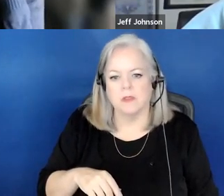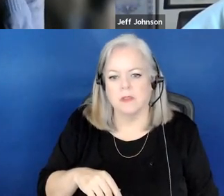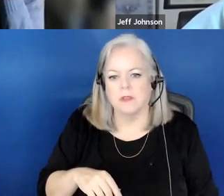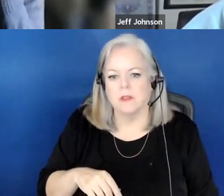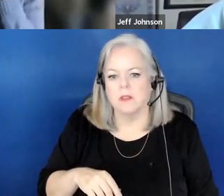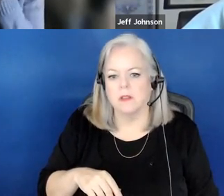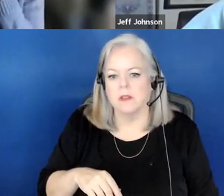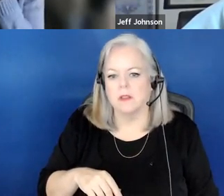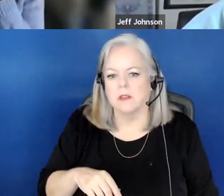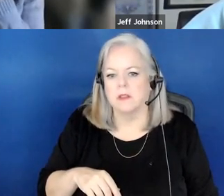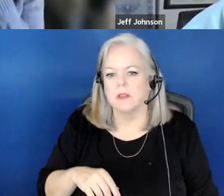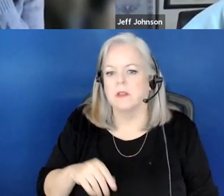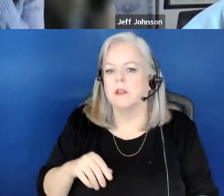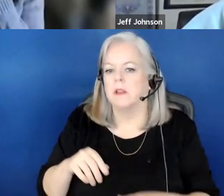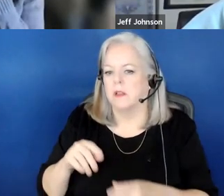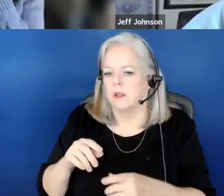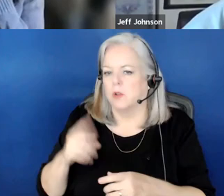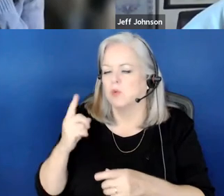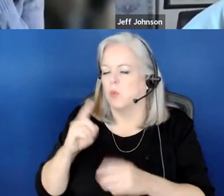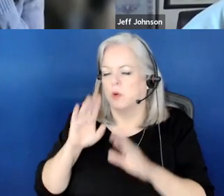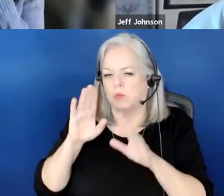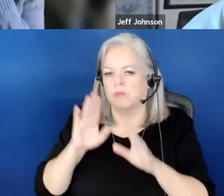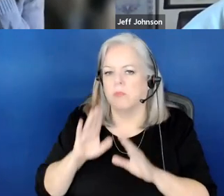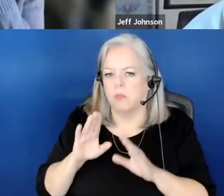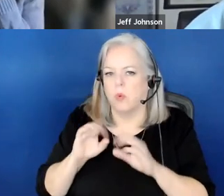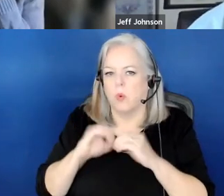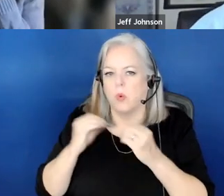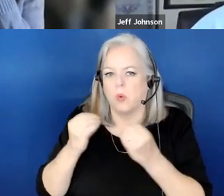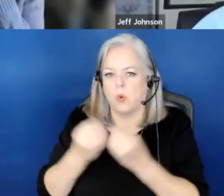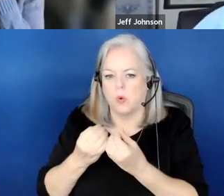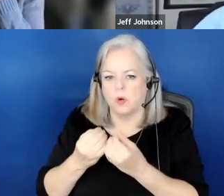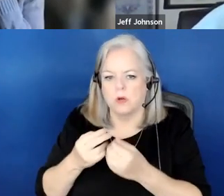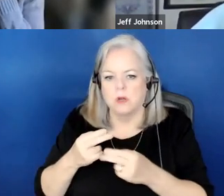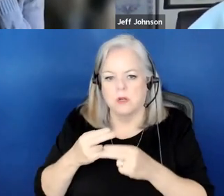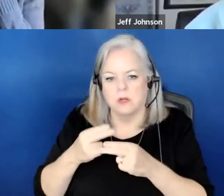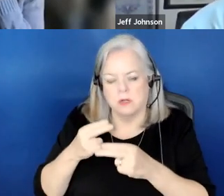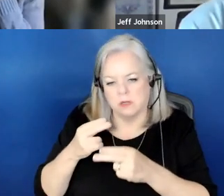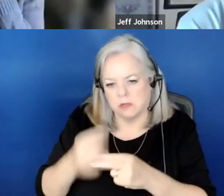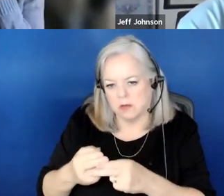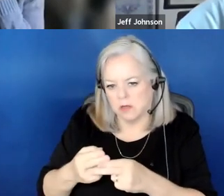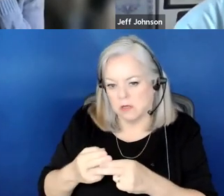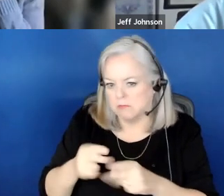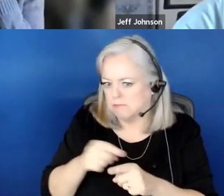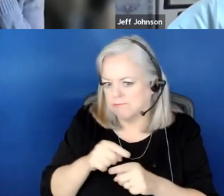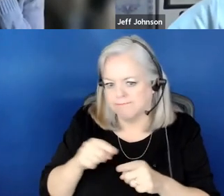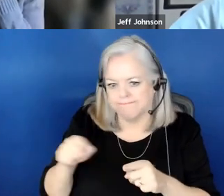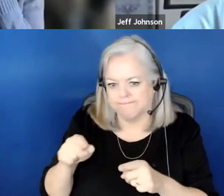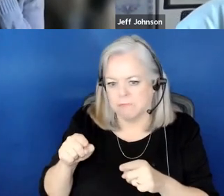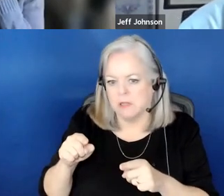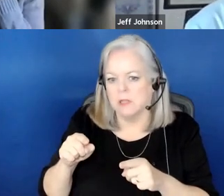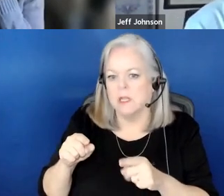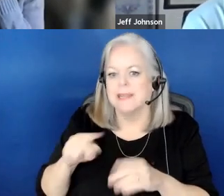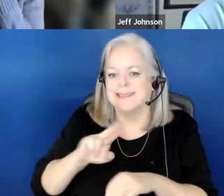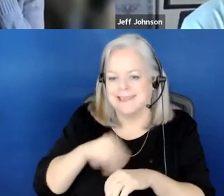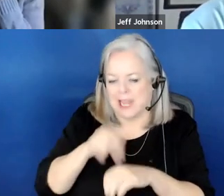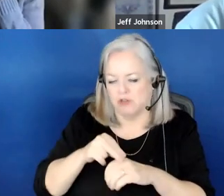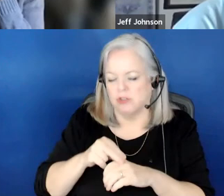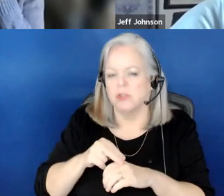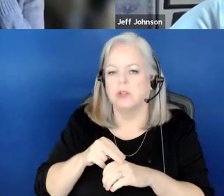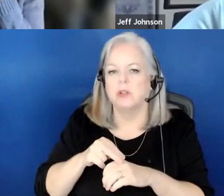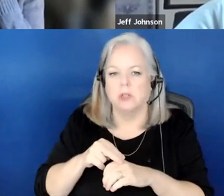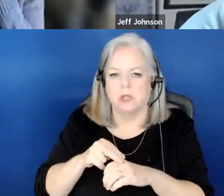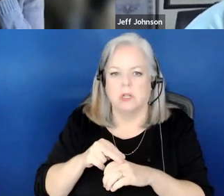organization called National Council on Independent Living and they're